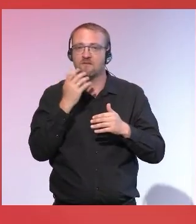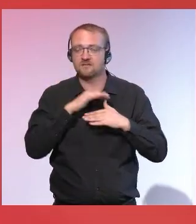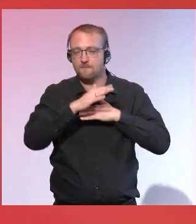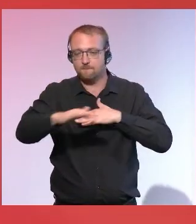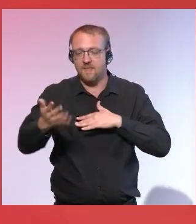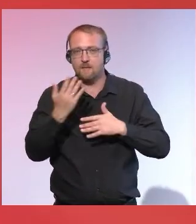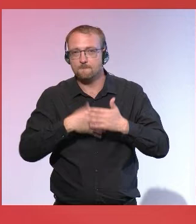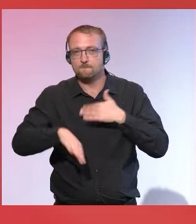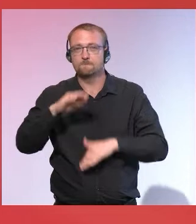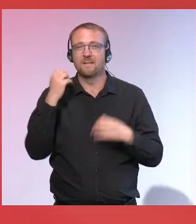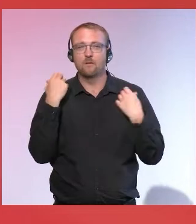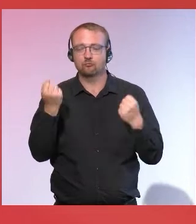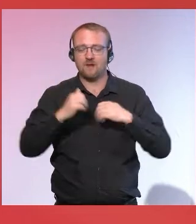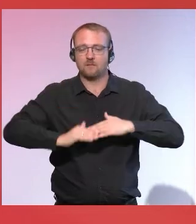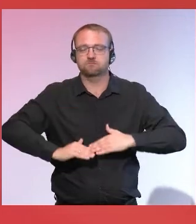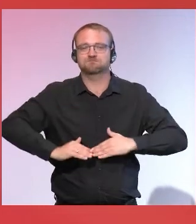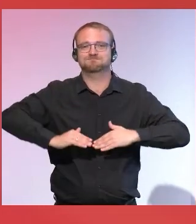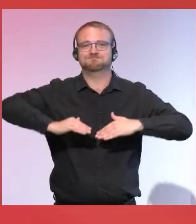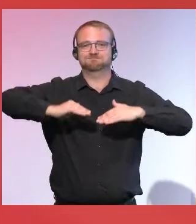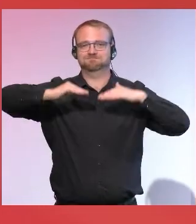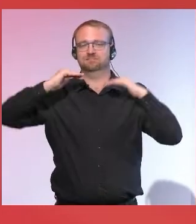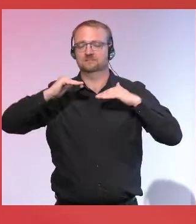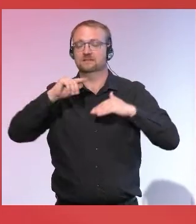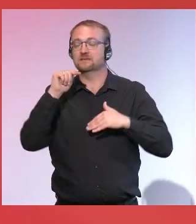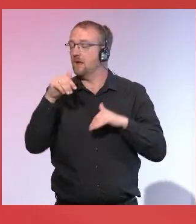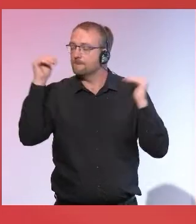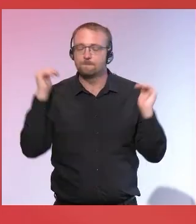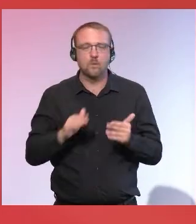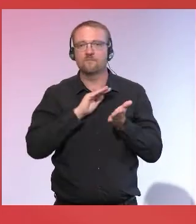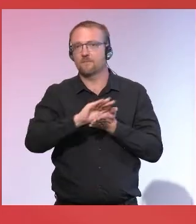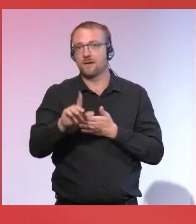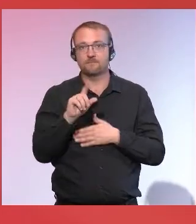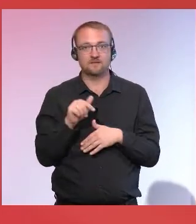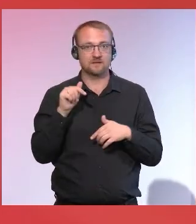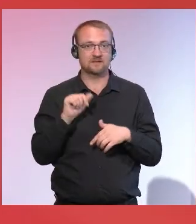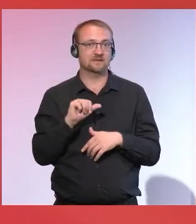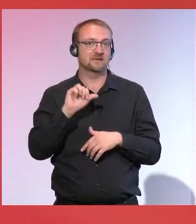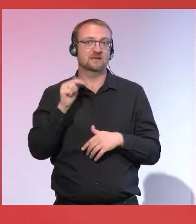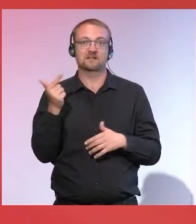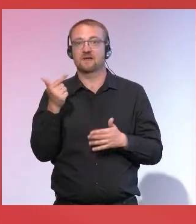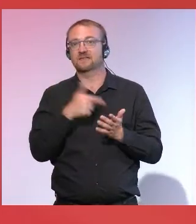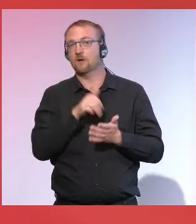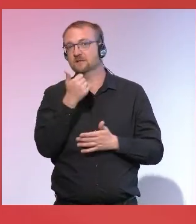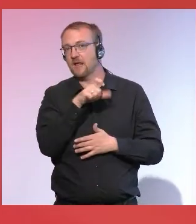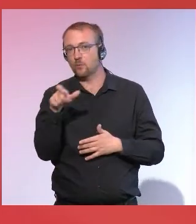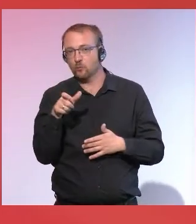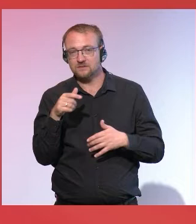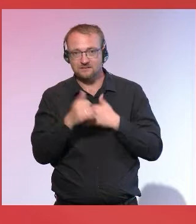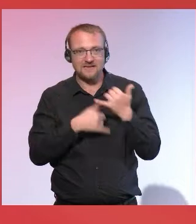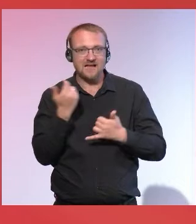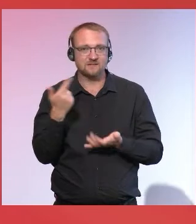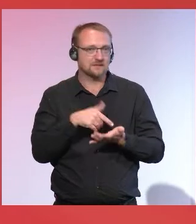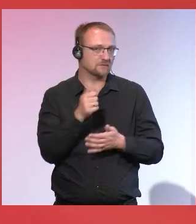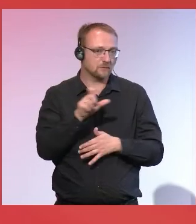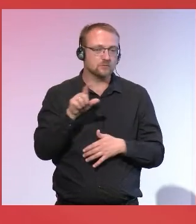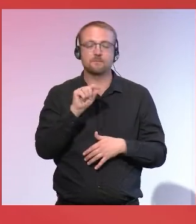by the end of the century, a lot of coastal communities and sea island nations will be affected by current climate change.